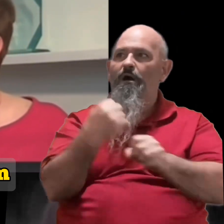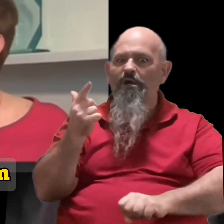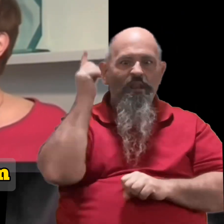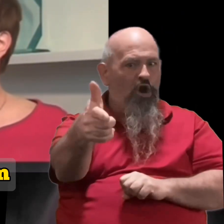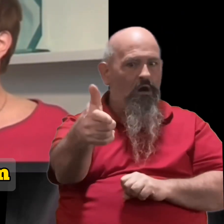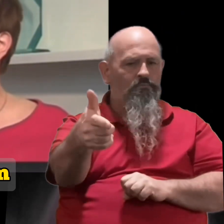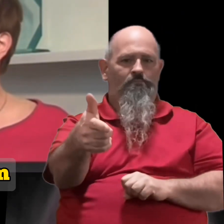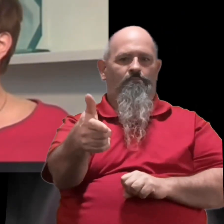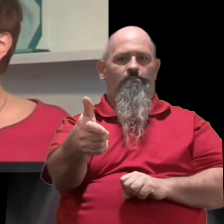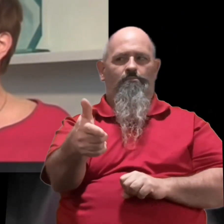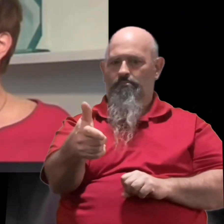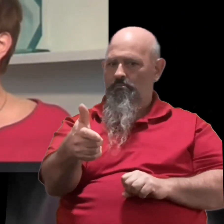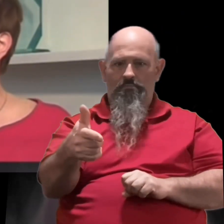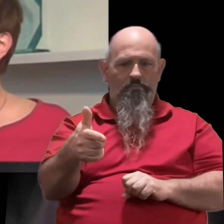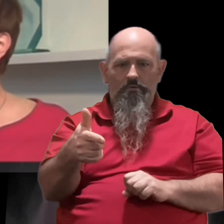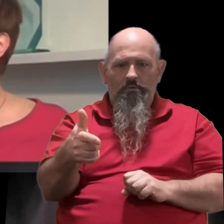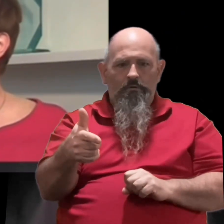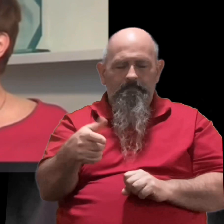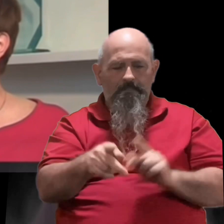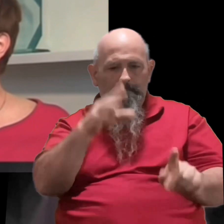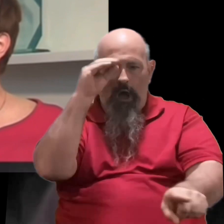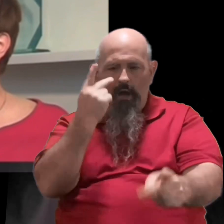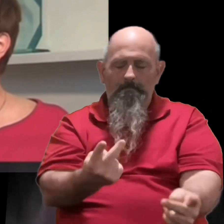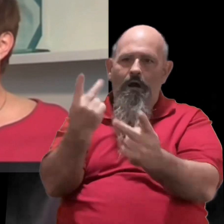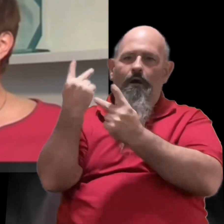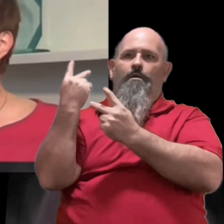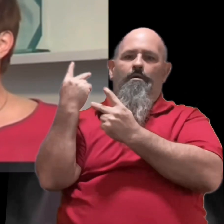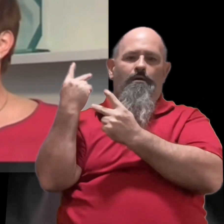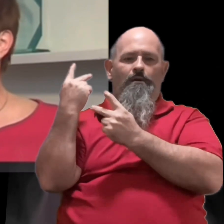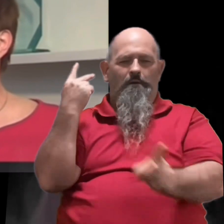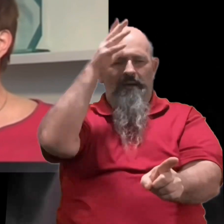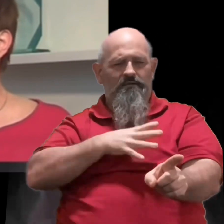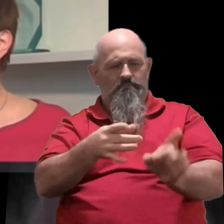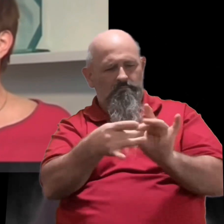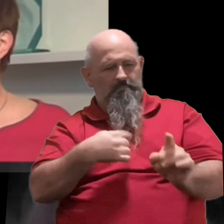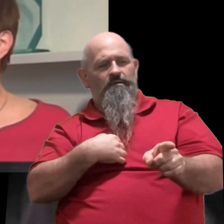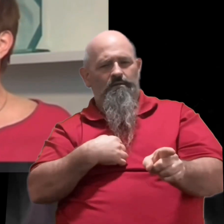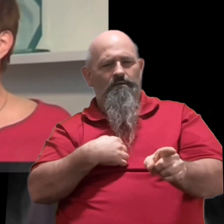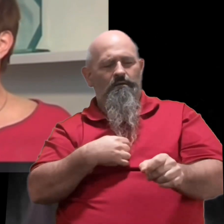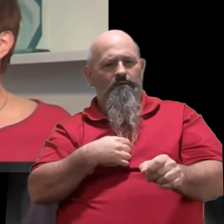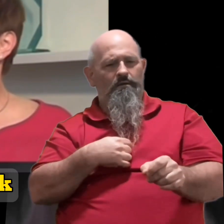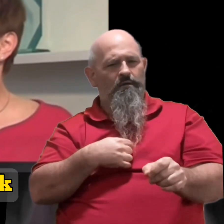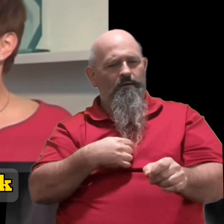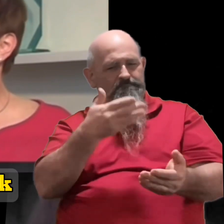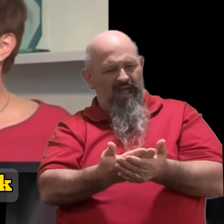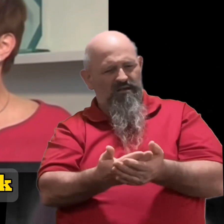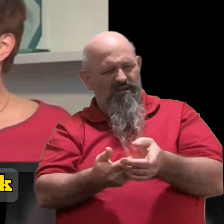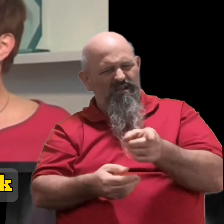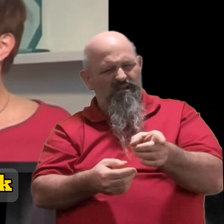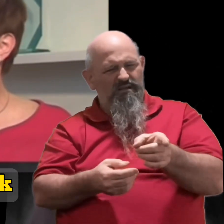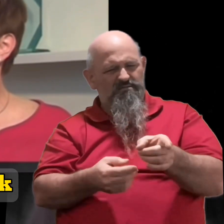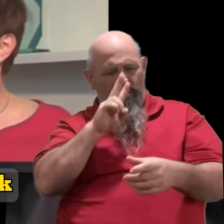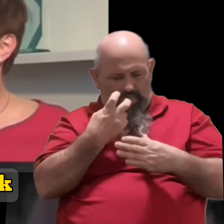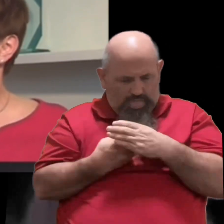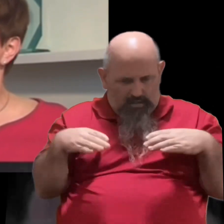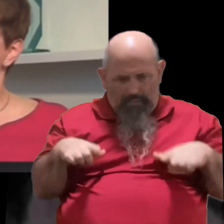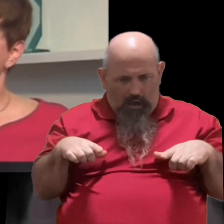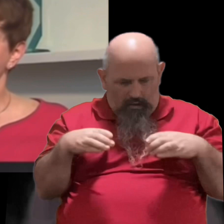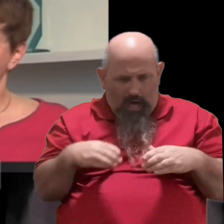10 years later, and they look back on it, one man said to me, in fact, he's in the book,